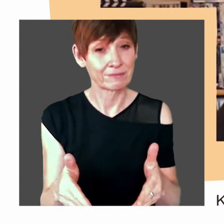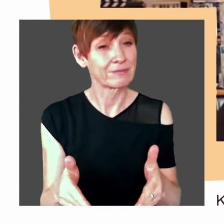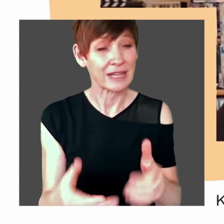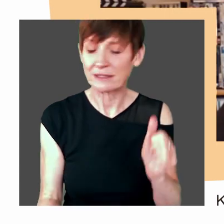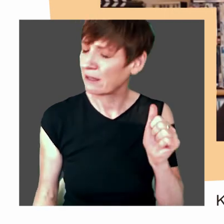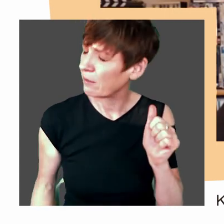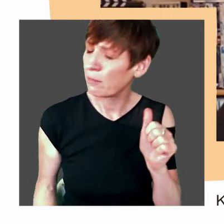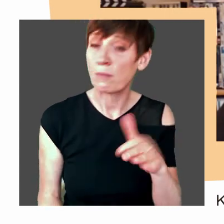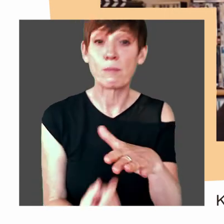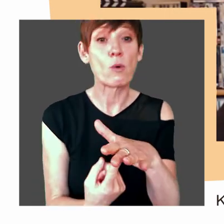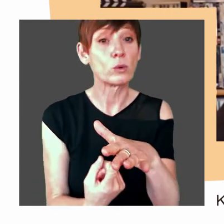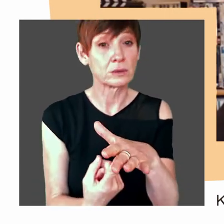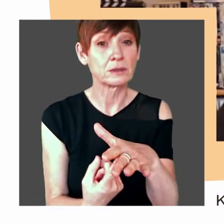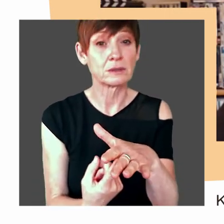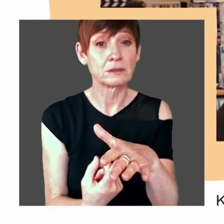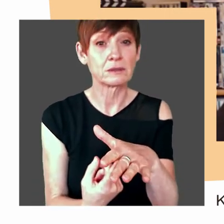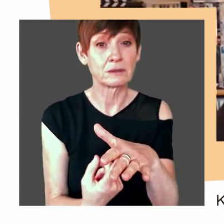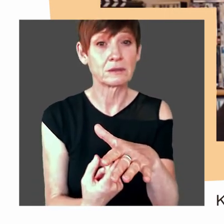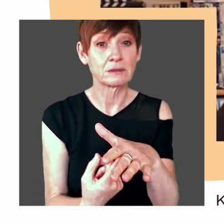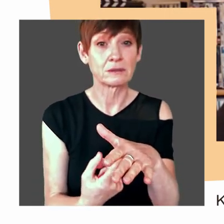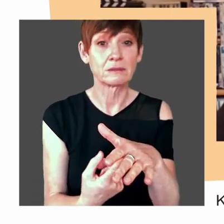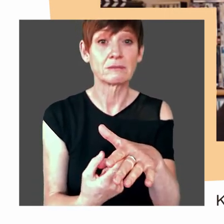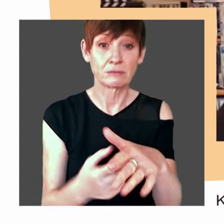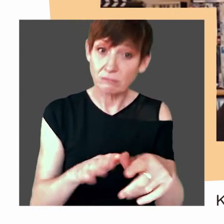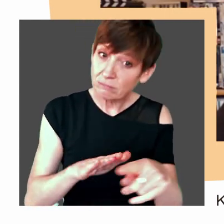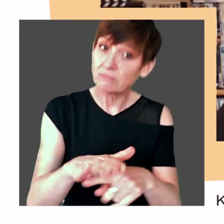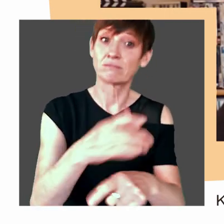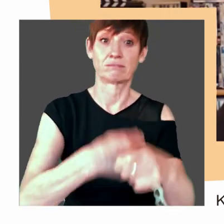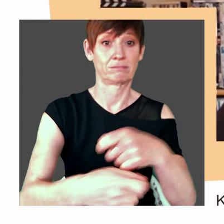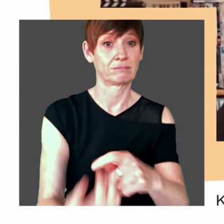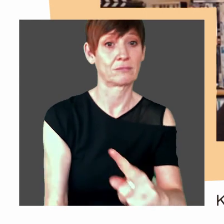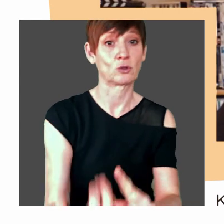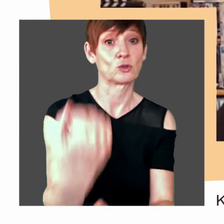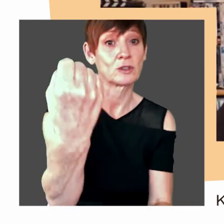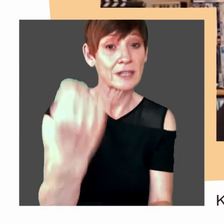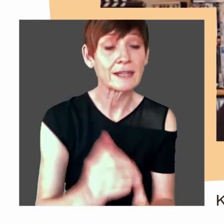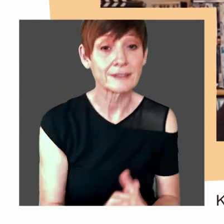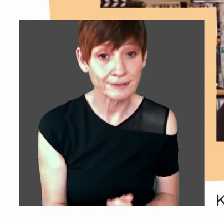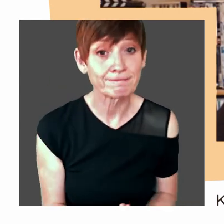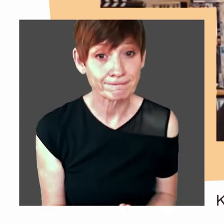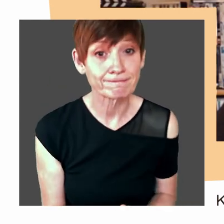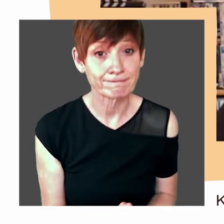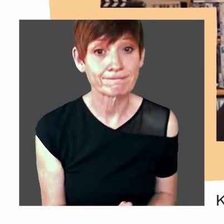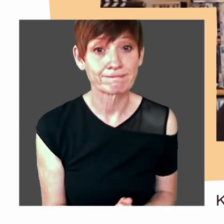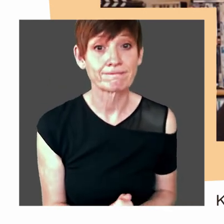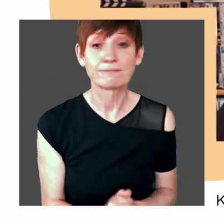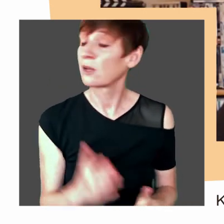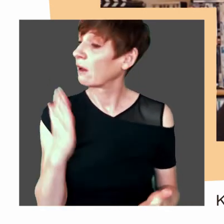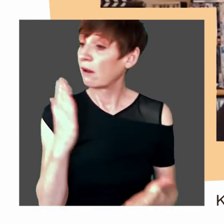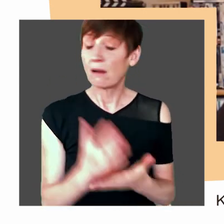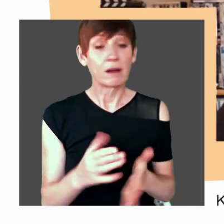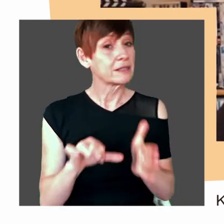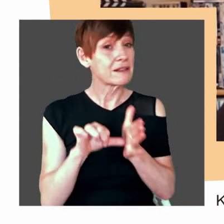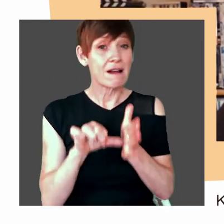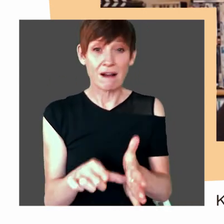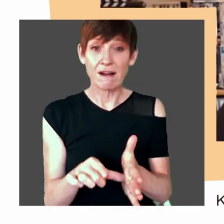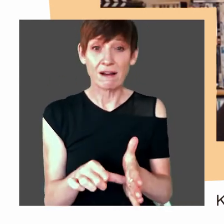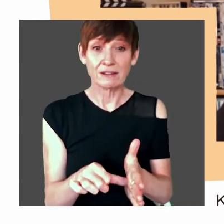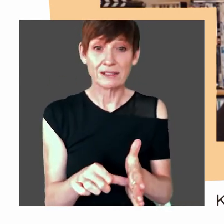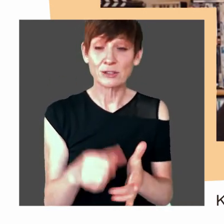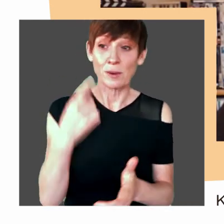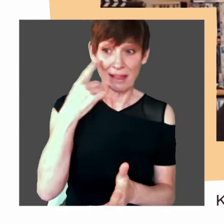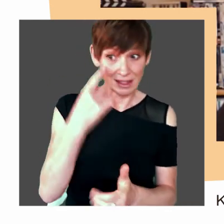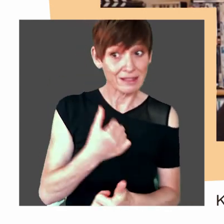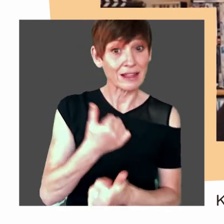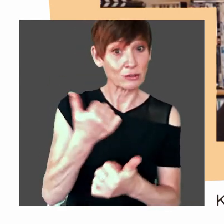really important to making a success of yourself in life and making a success of an artistic career, because it is so hard. Yeah. I think that's a really